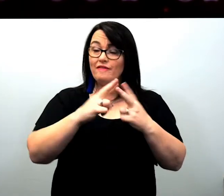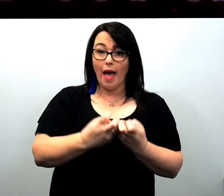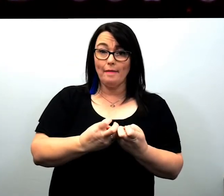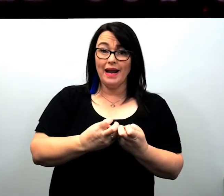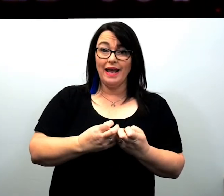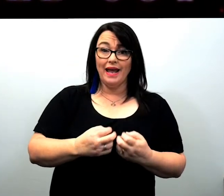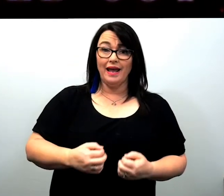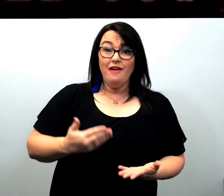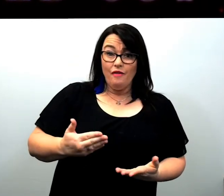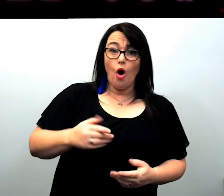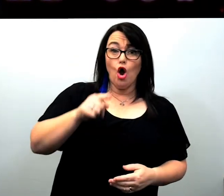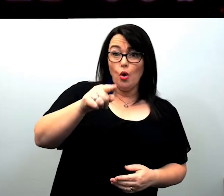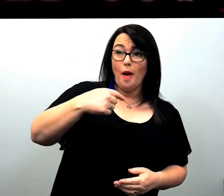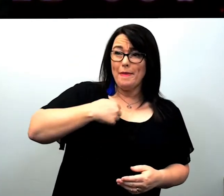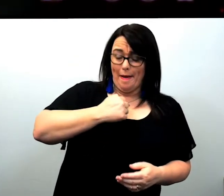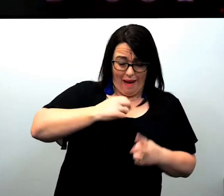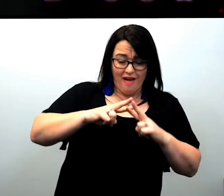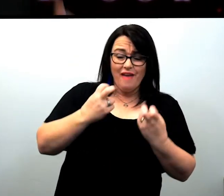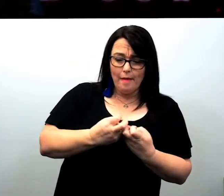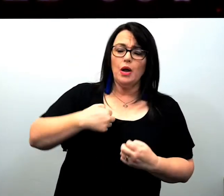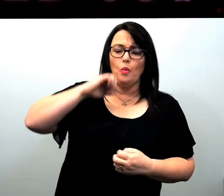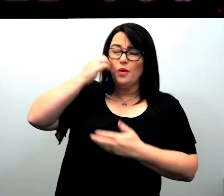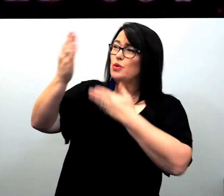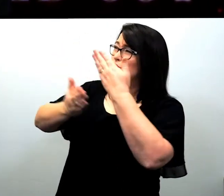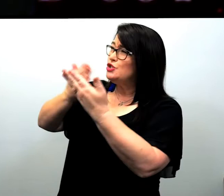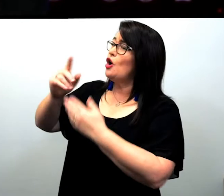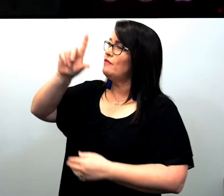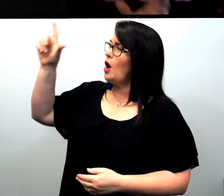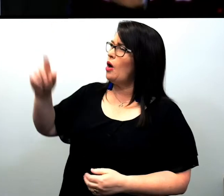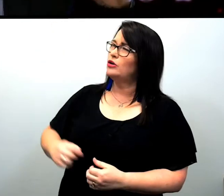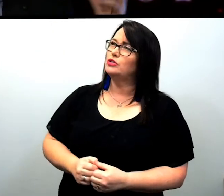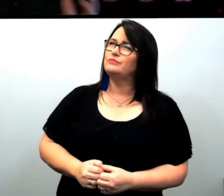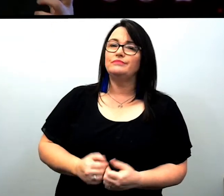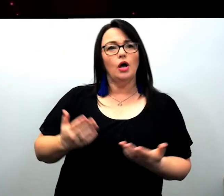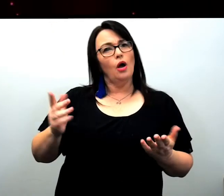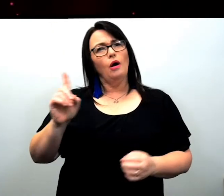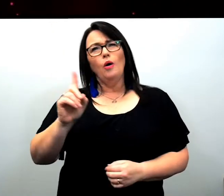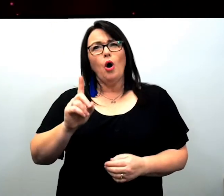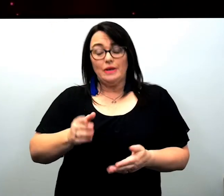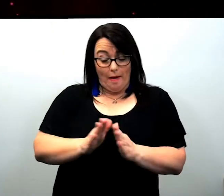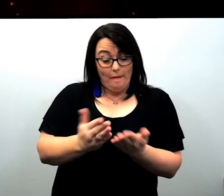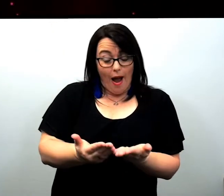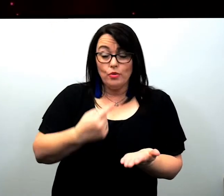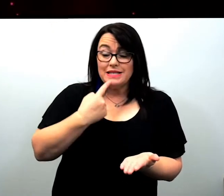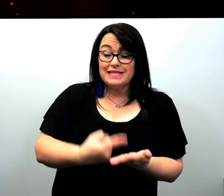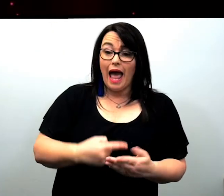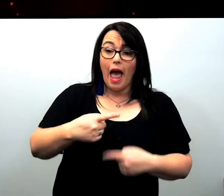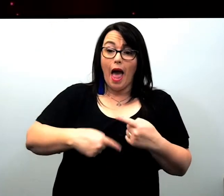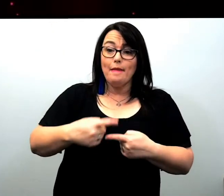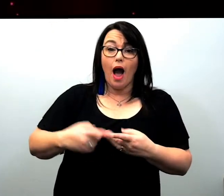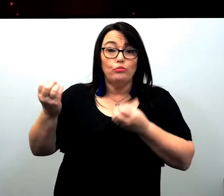the Lord. What does the Bible say about provision? What does the Bible say about the church? What does the Bible say